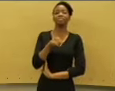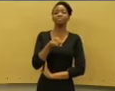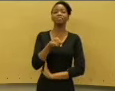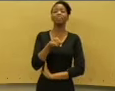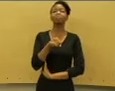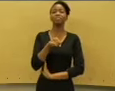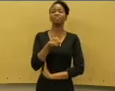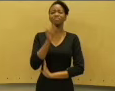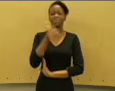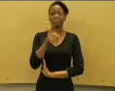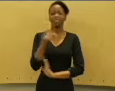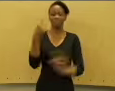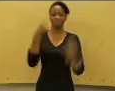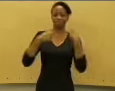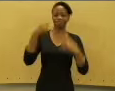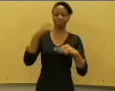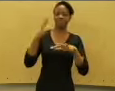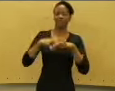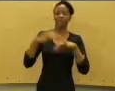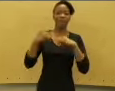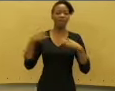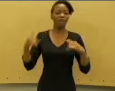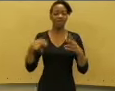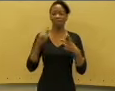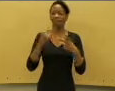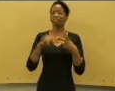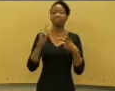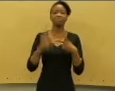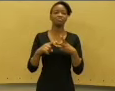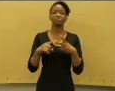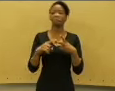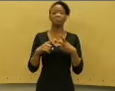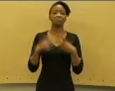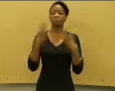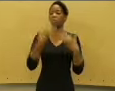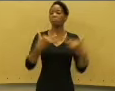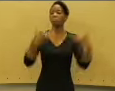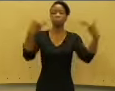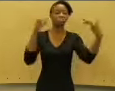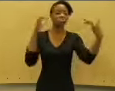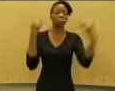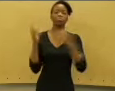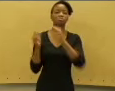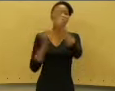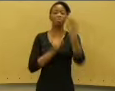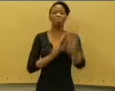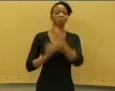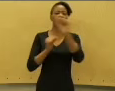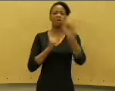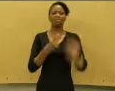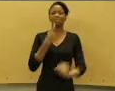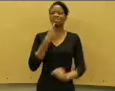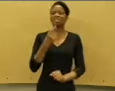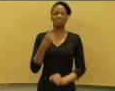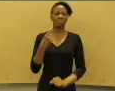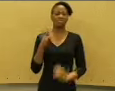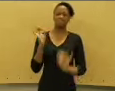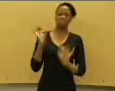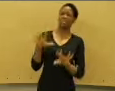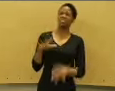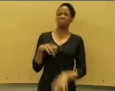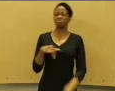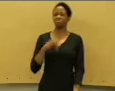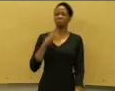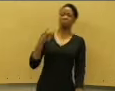a lot online, offline. People, even people who know me, will be like, yeah, but that's disgusting. But those are the very same